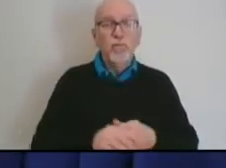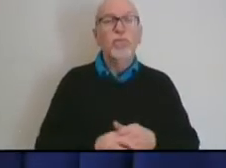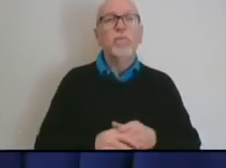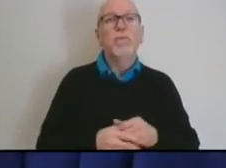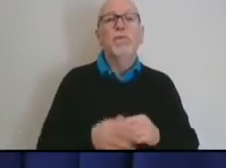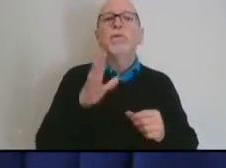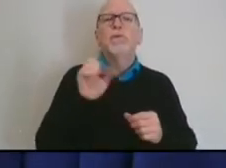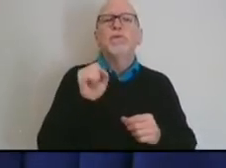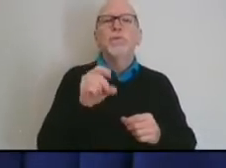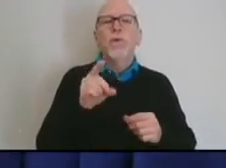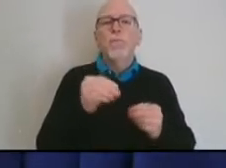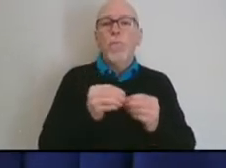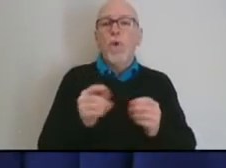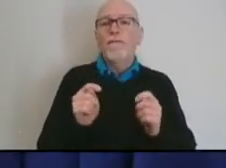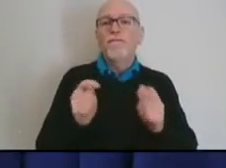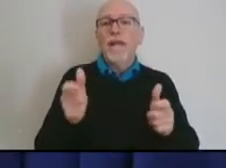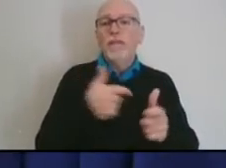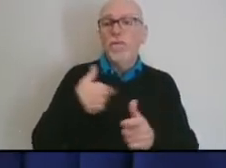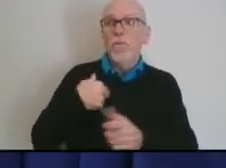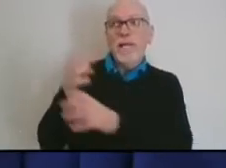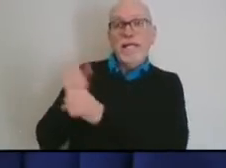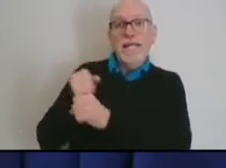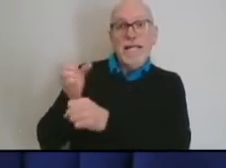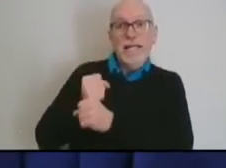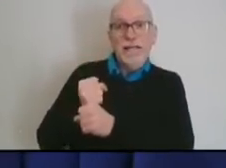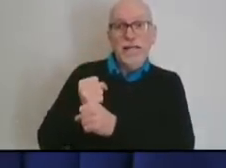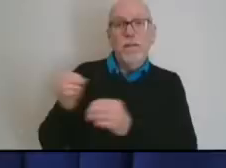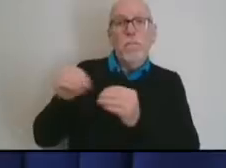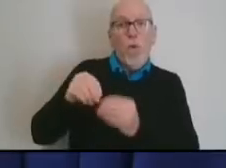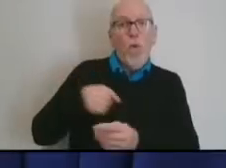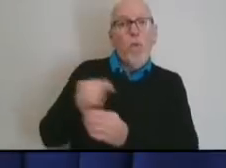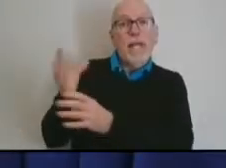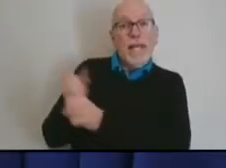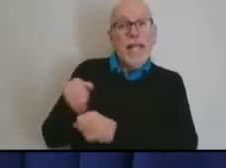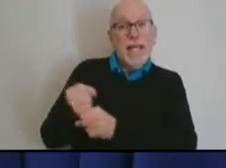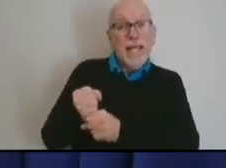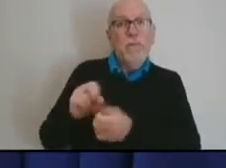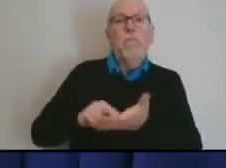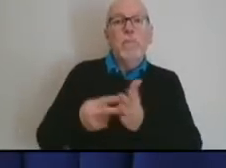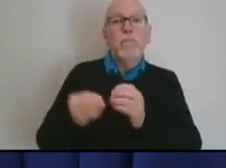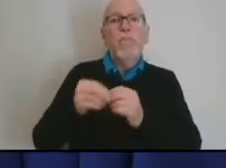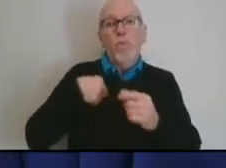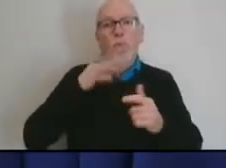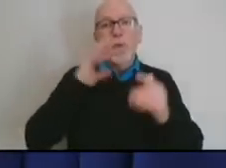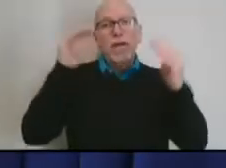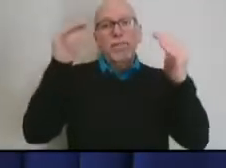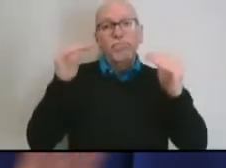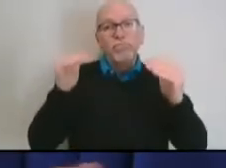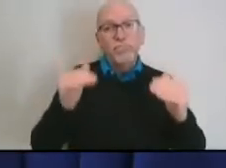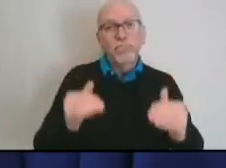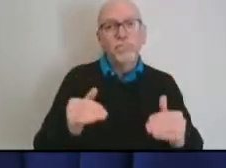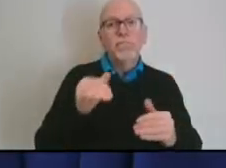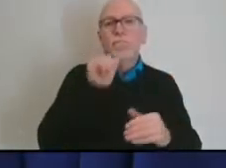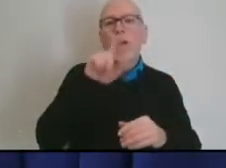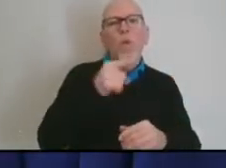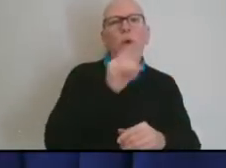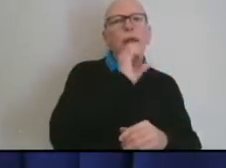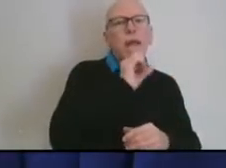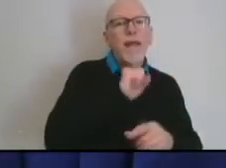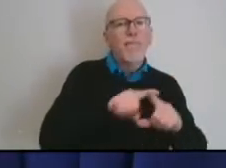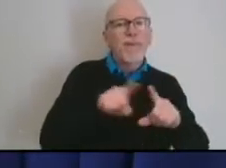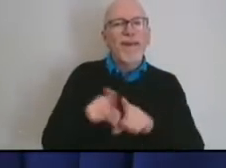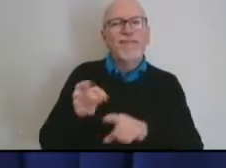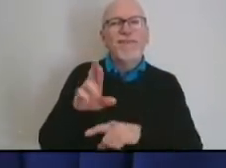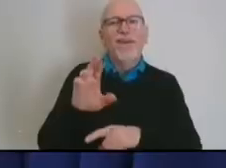the faster we get it, and the more that we get, the more that we'll work down, not just the age group, but as you said, you